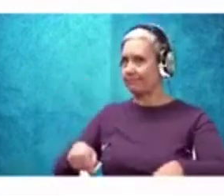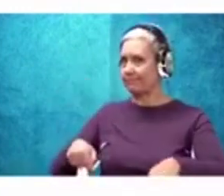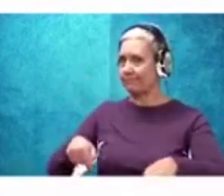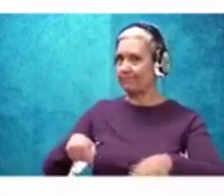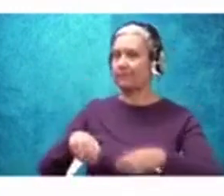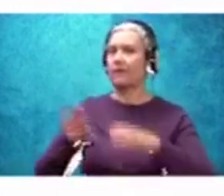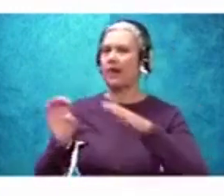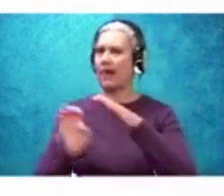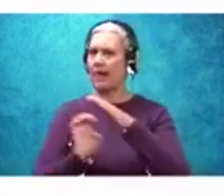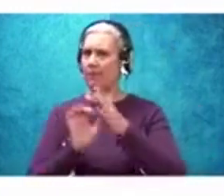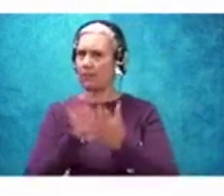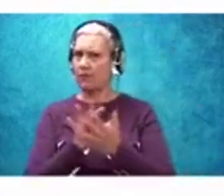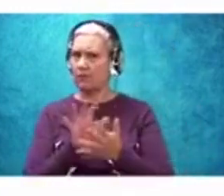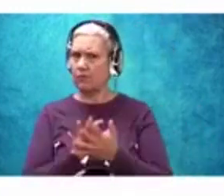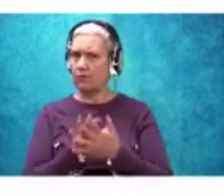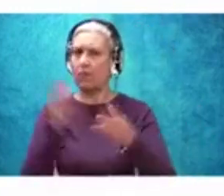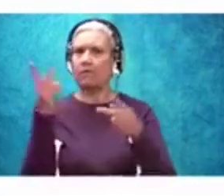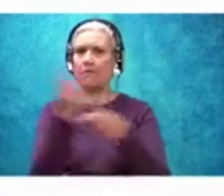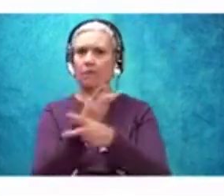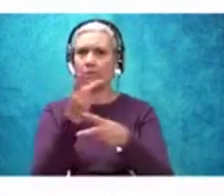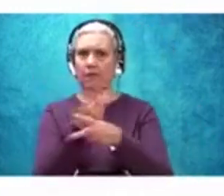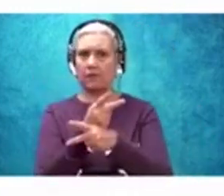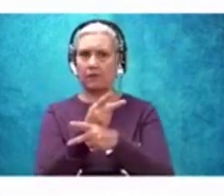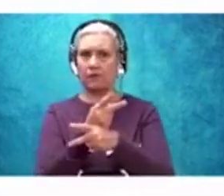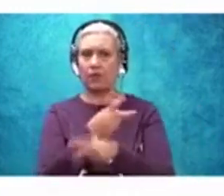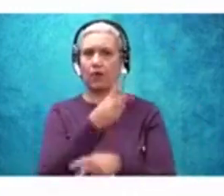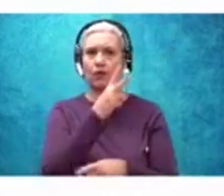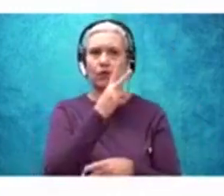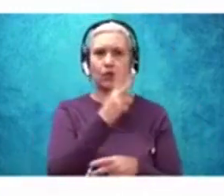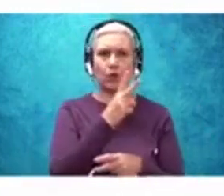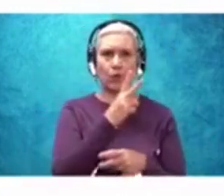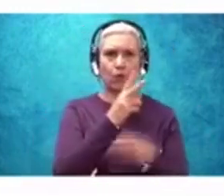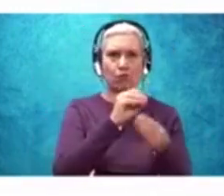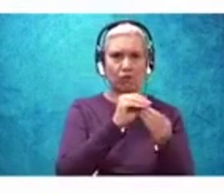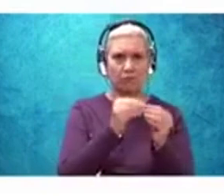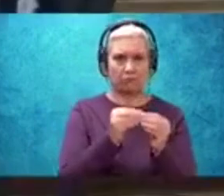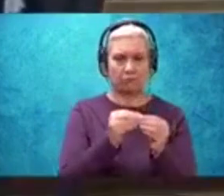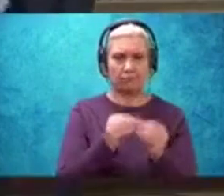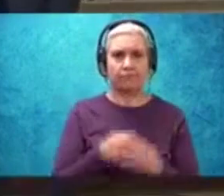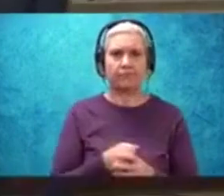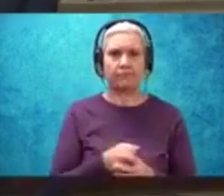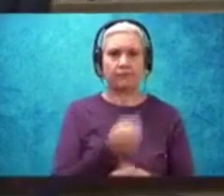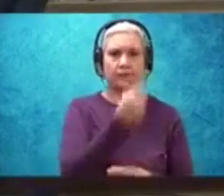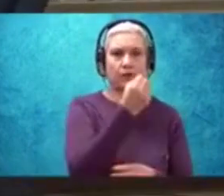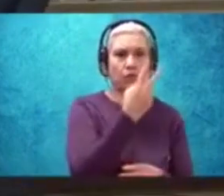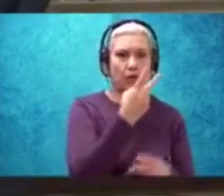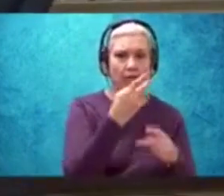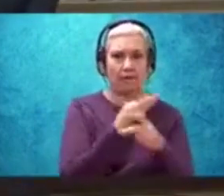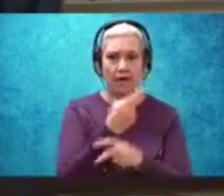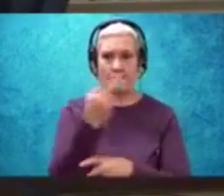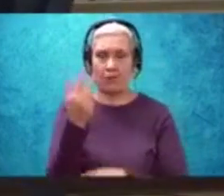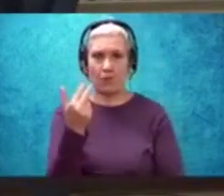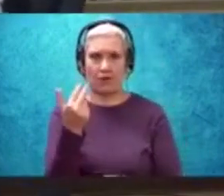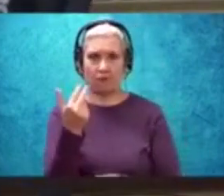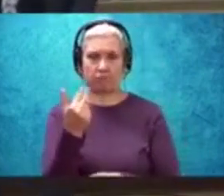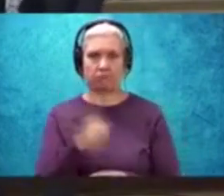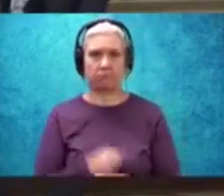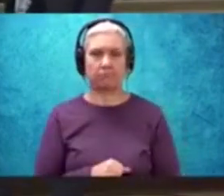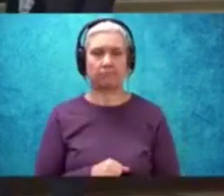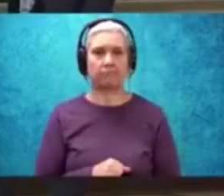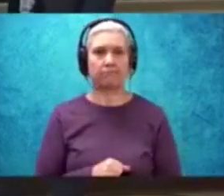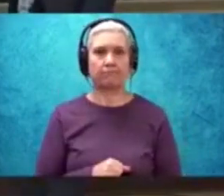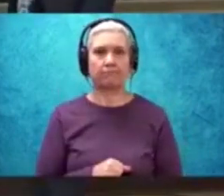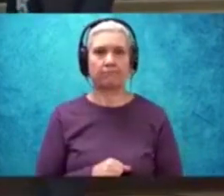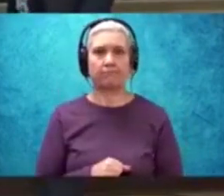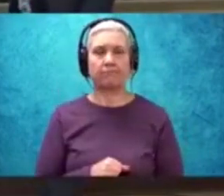in elementary school, you also looked at the multiplication of 2-digit values. So think about the product of 12 times 13. How would you